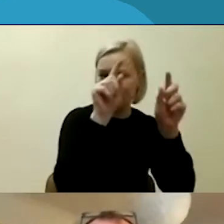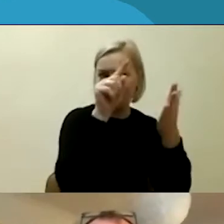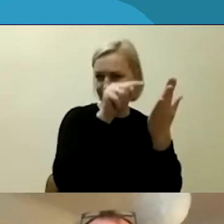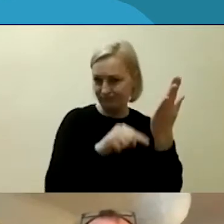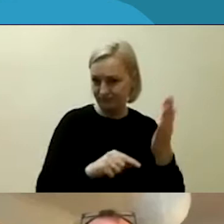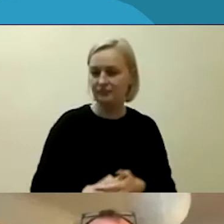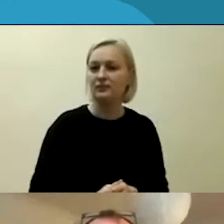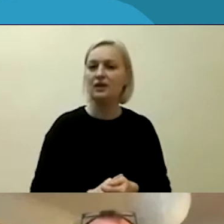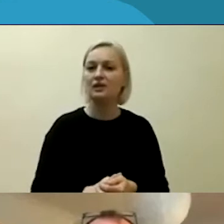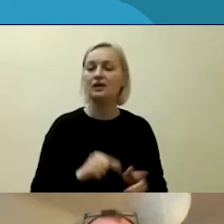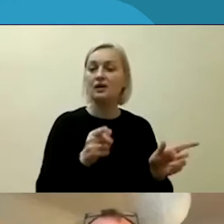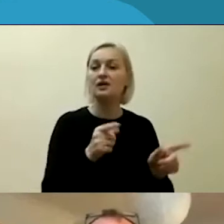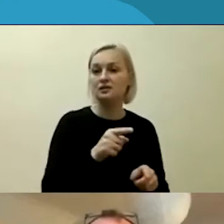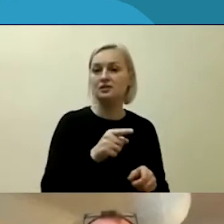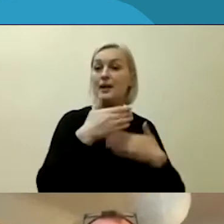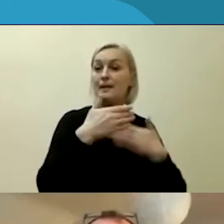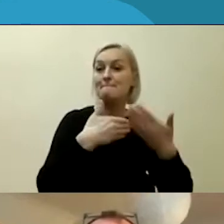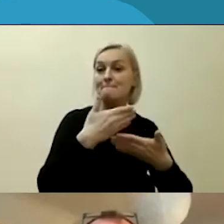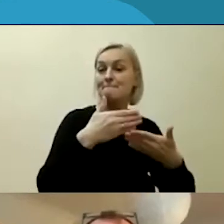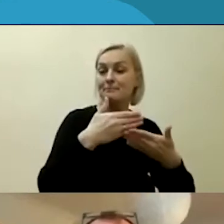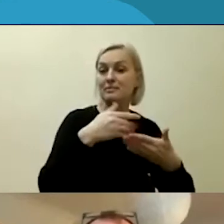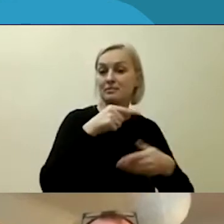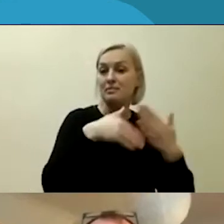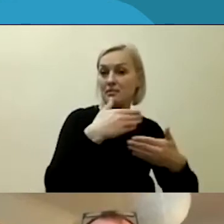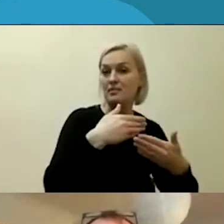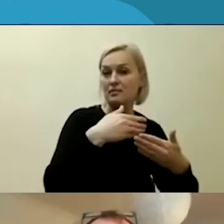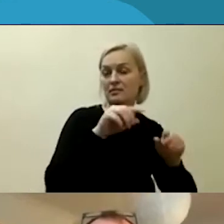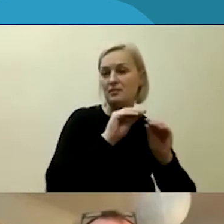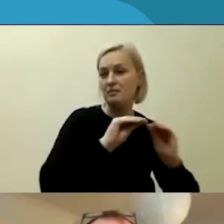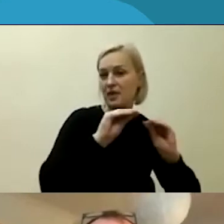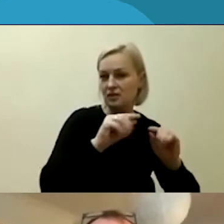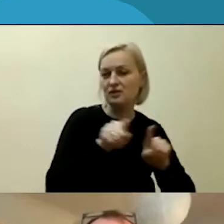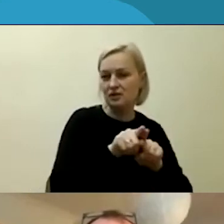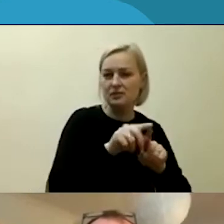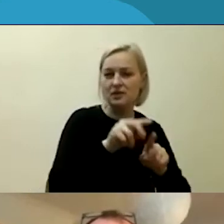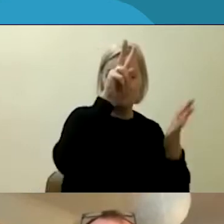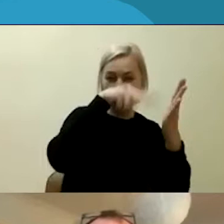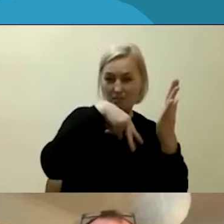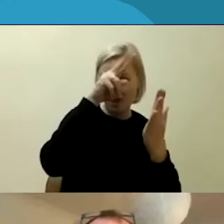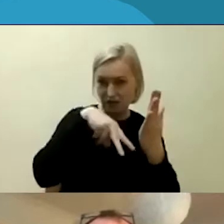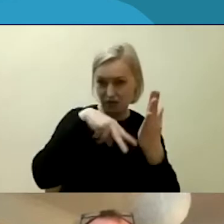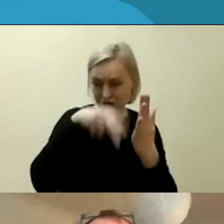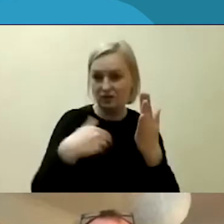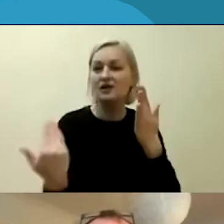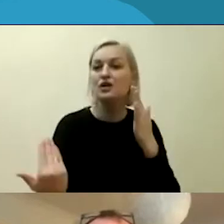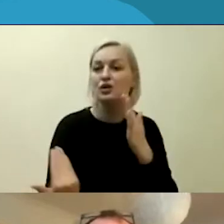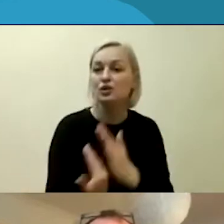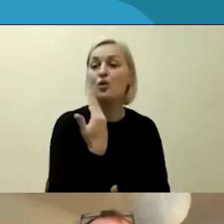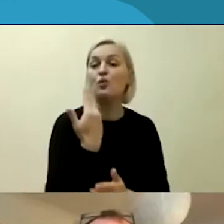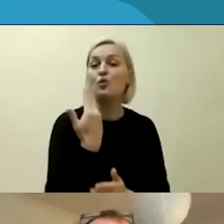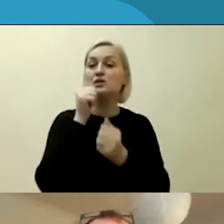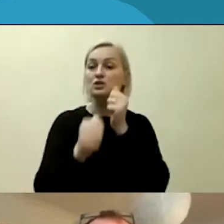next version of the iReport system on January 1st. So how does it work? Well, you can go